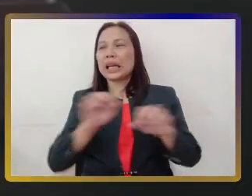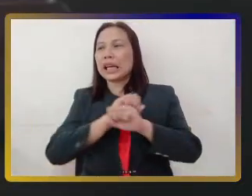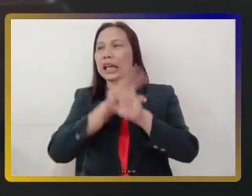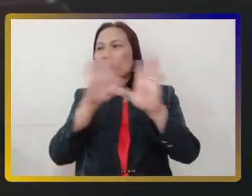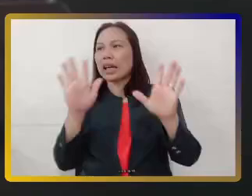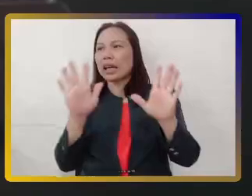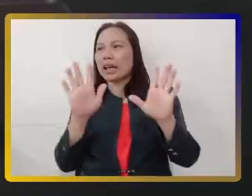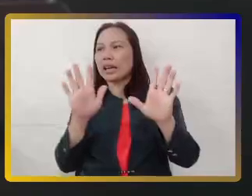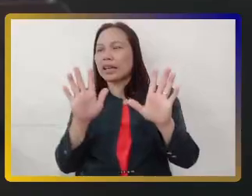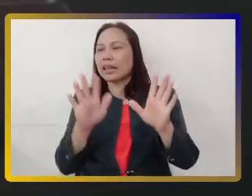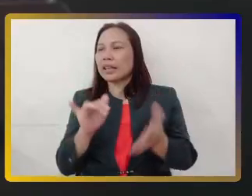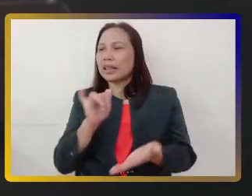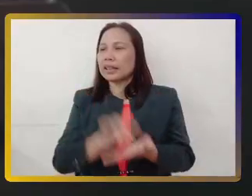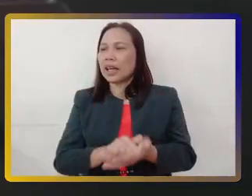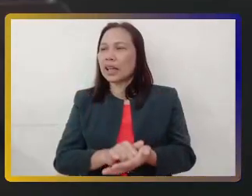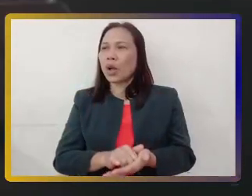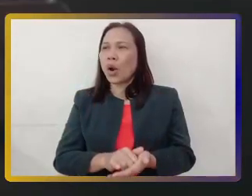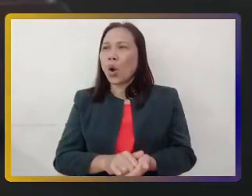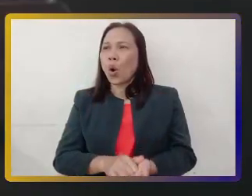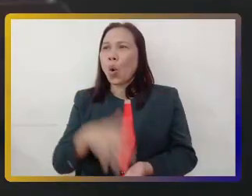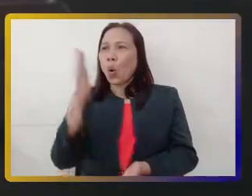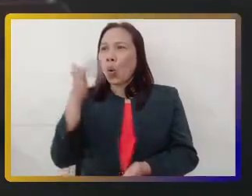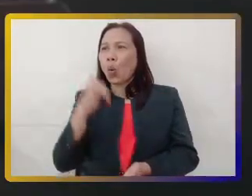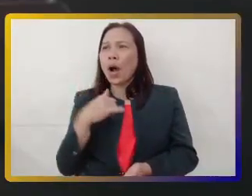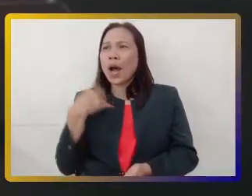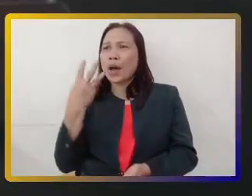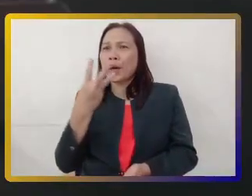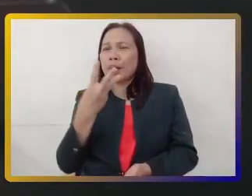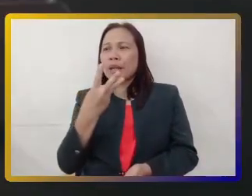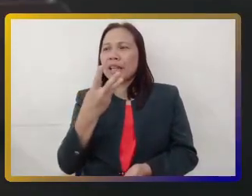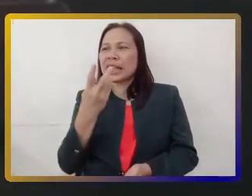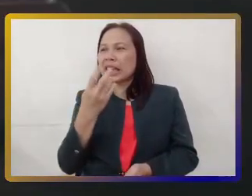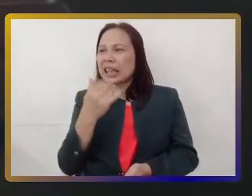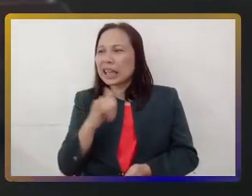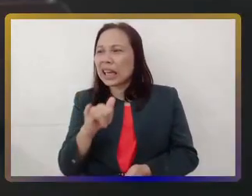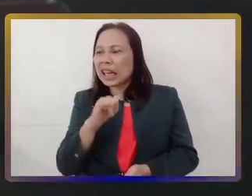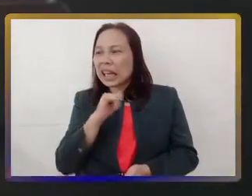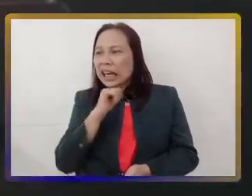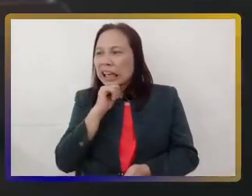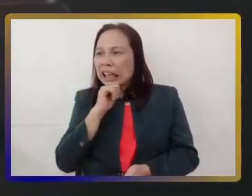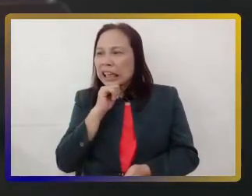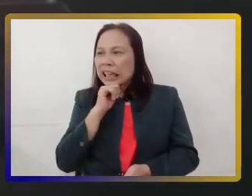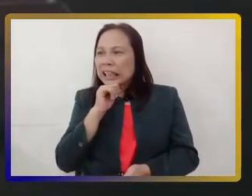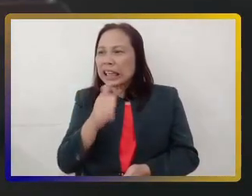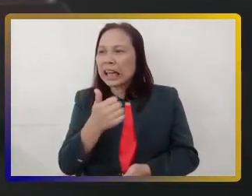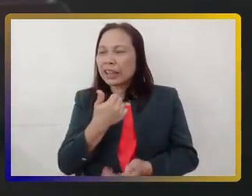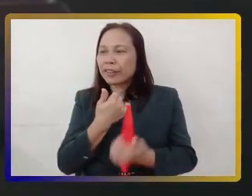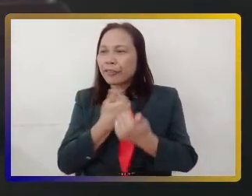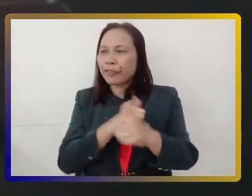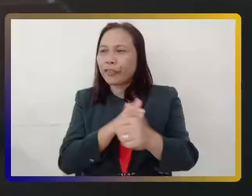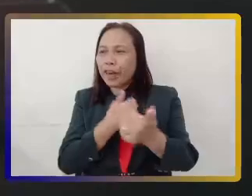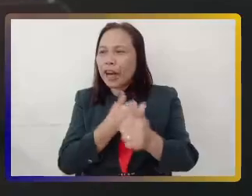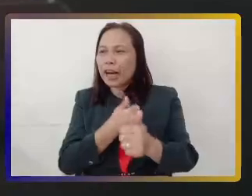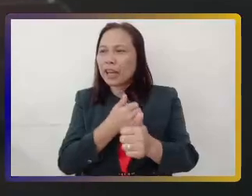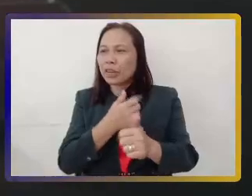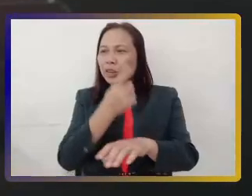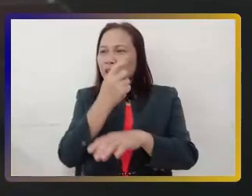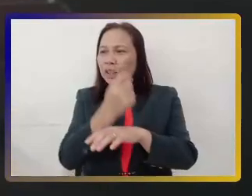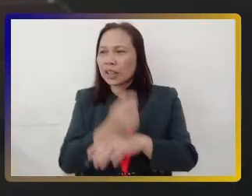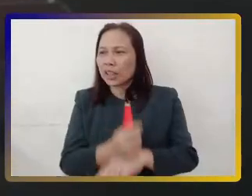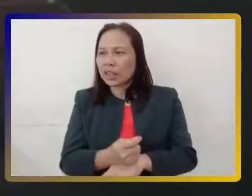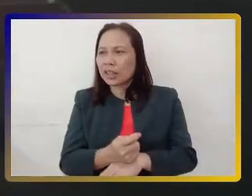your why do you transgress why do you also transg the commandment of God by